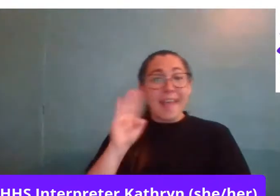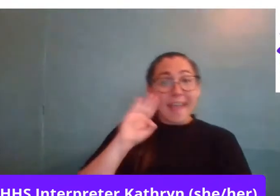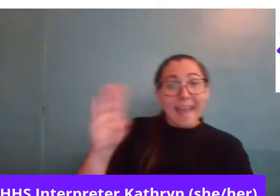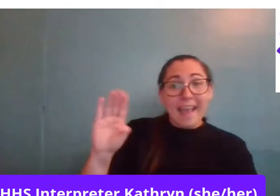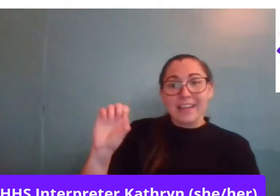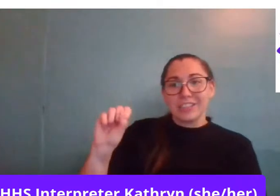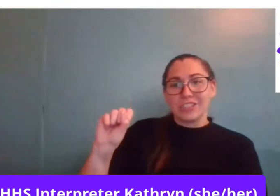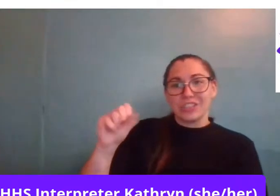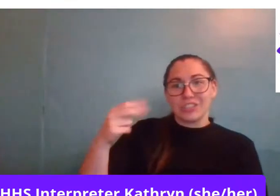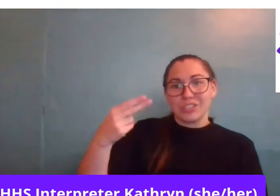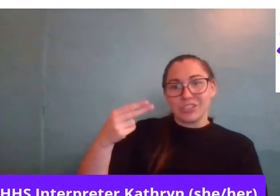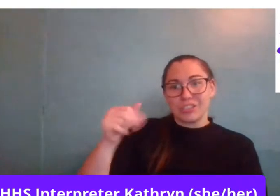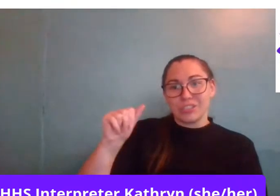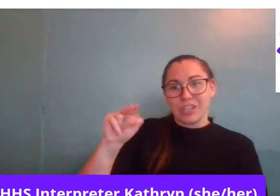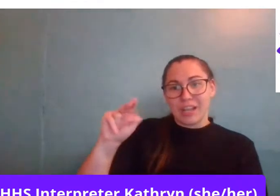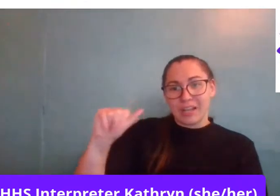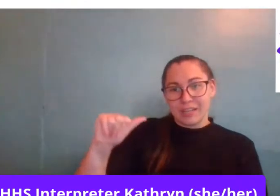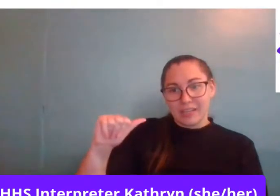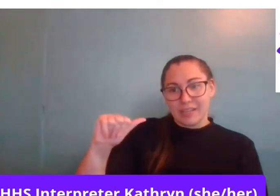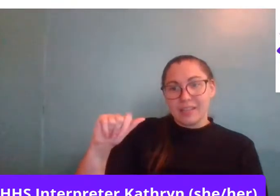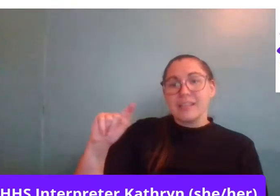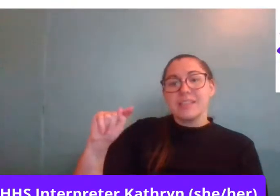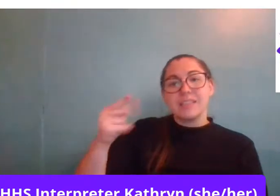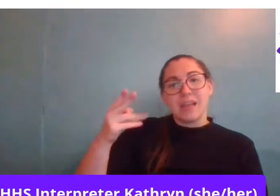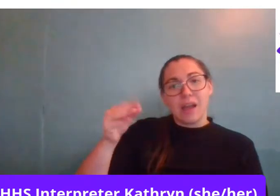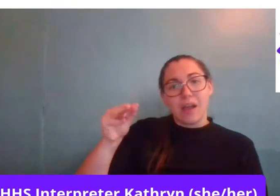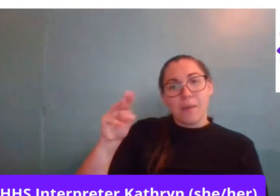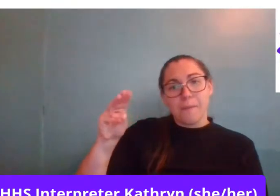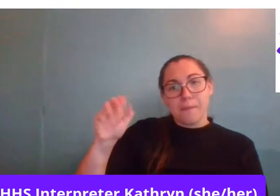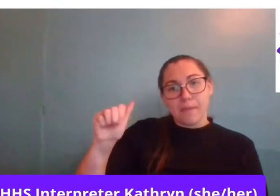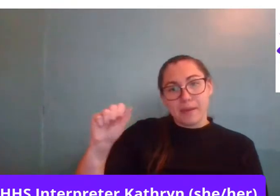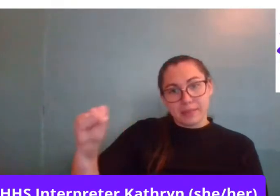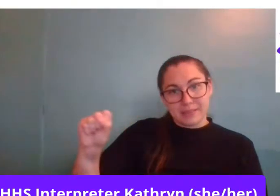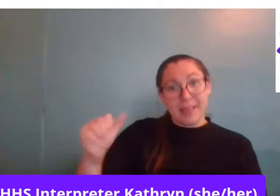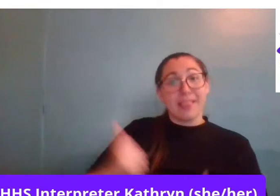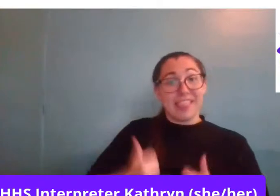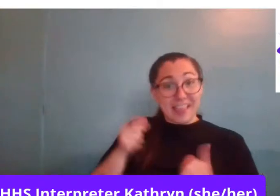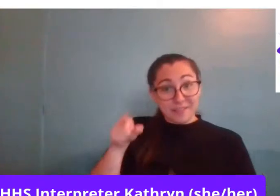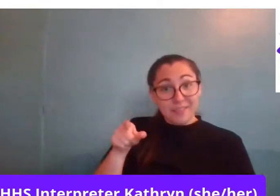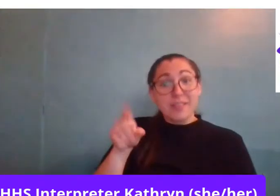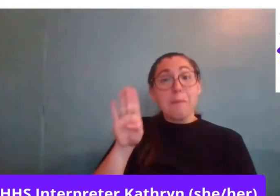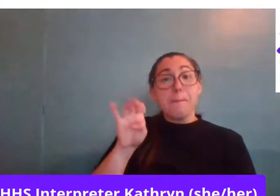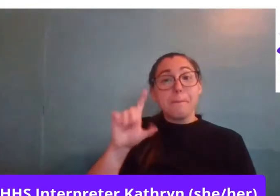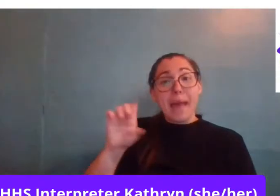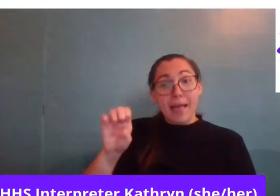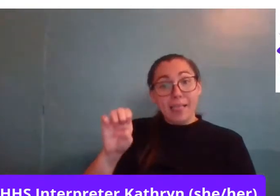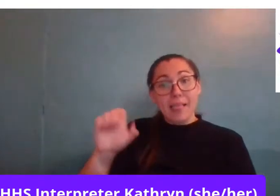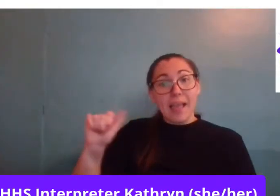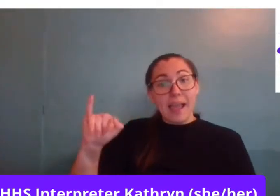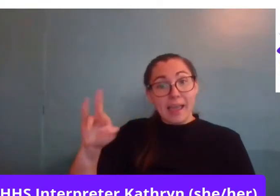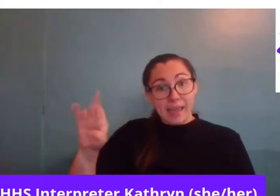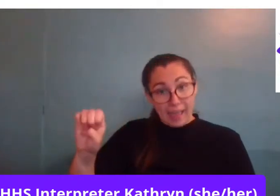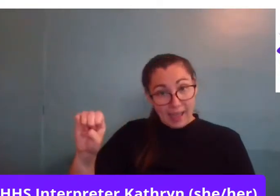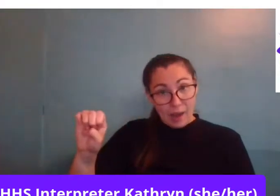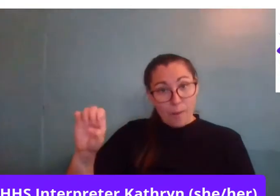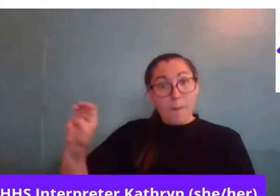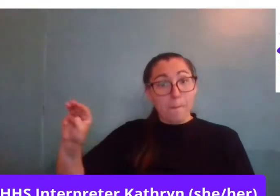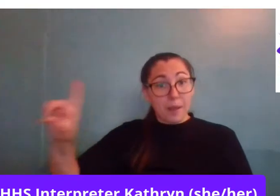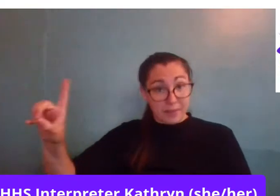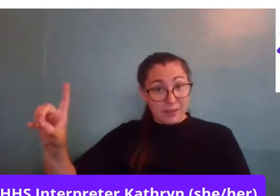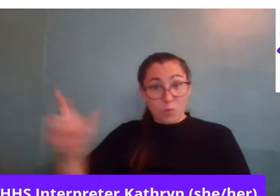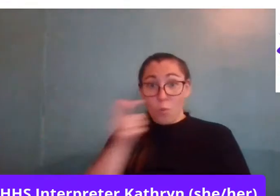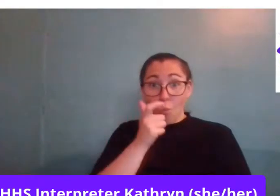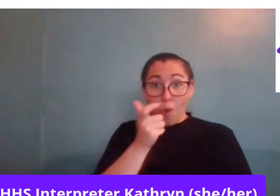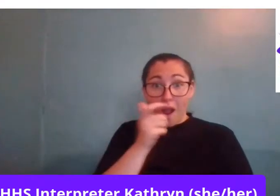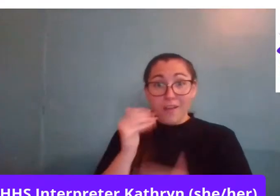Thomas, who lives over there in Bel Air, Maryland. who watches us on a regular basis. We want to